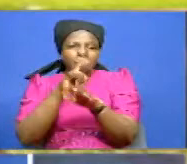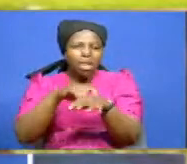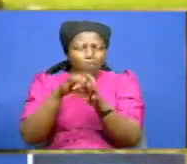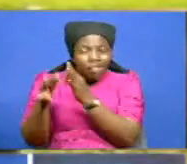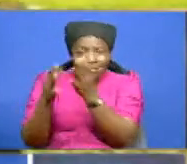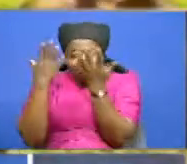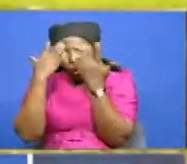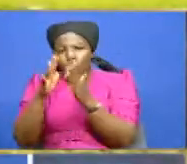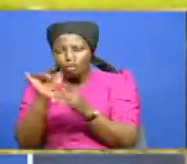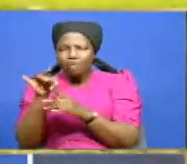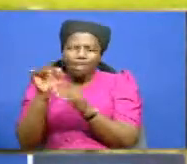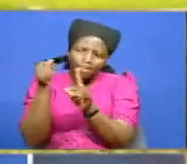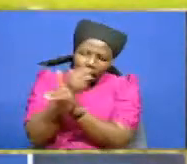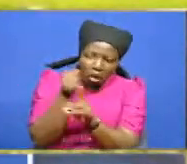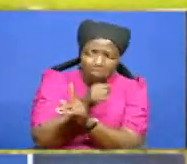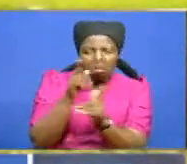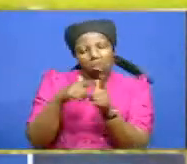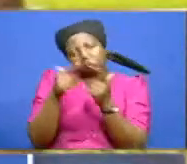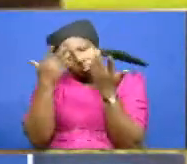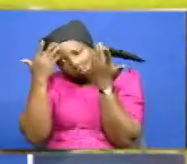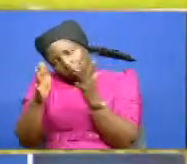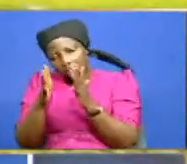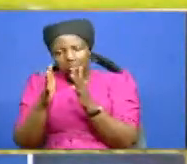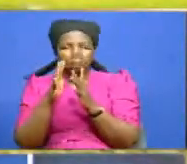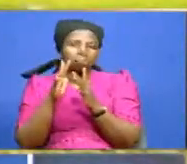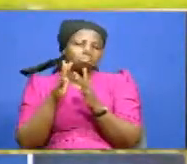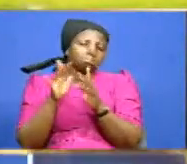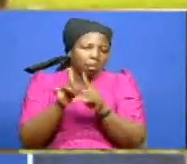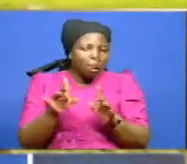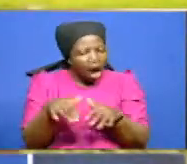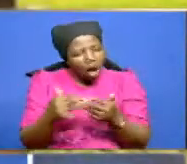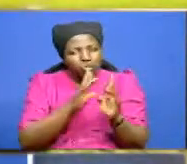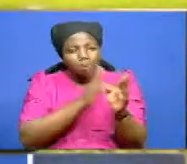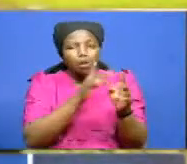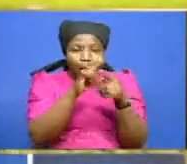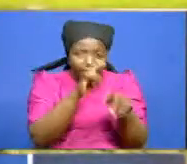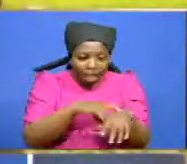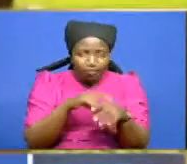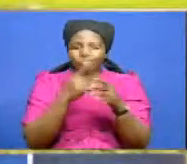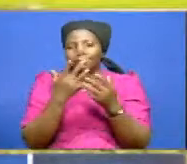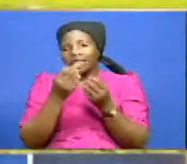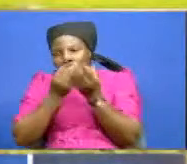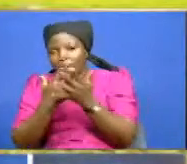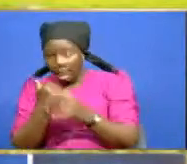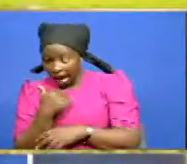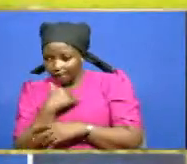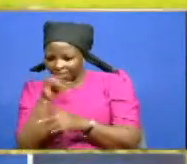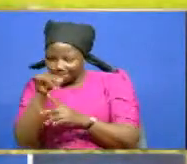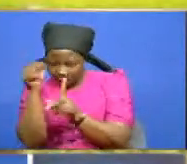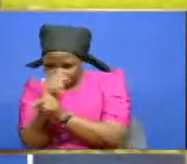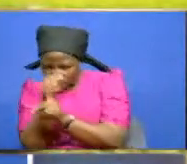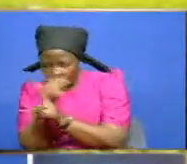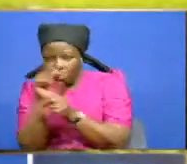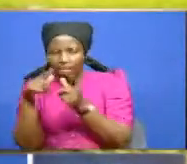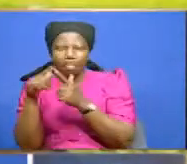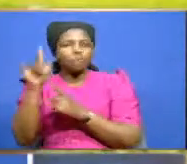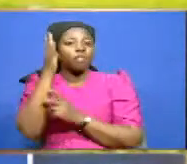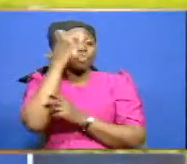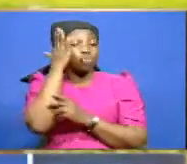know that this is a violation, then they do not know even to report. But when they are sensitized that it is a violation, then they